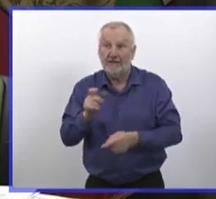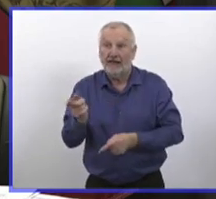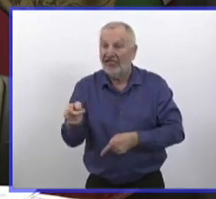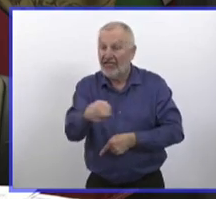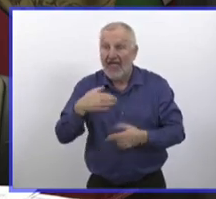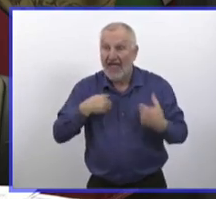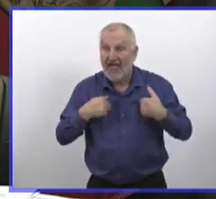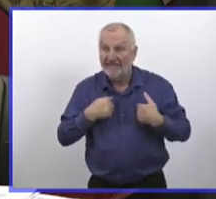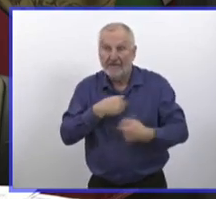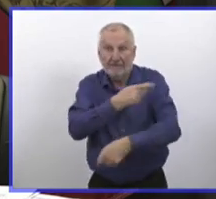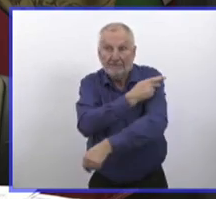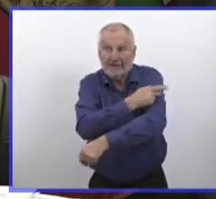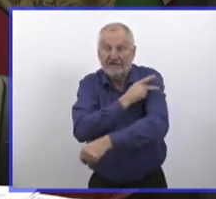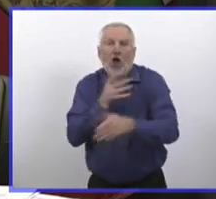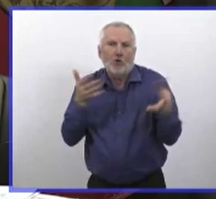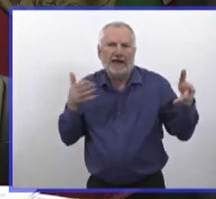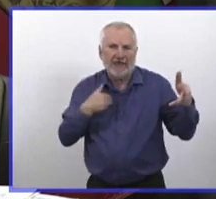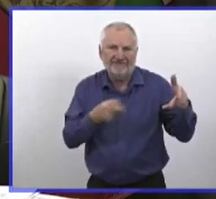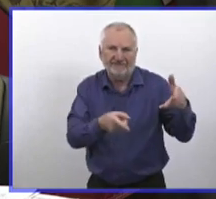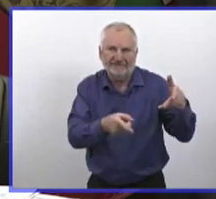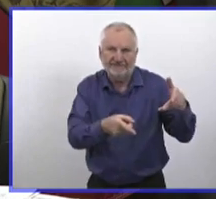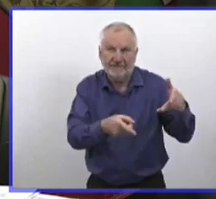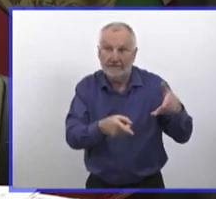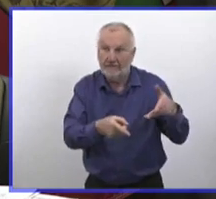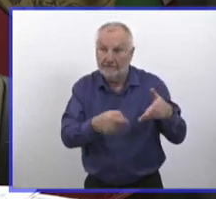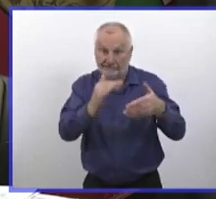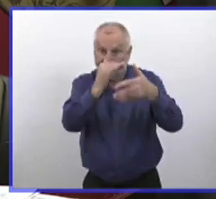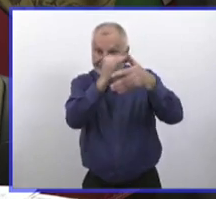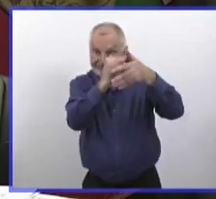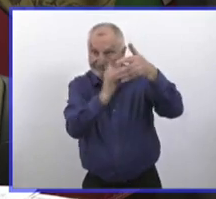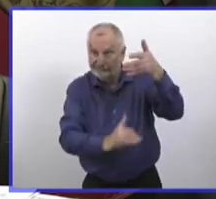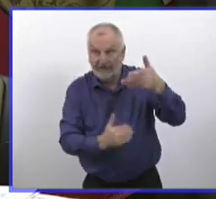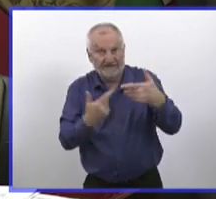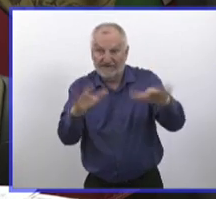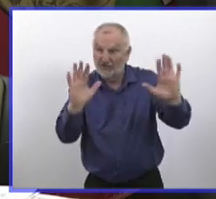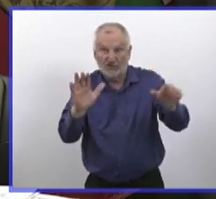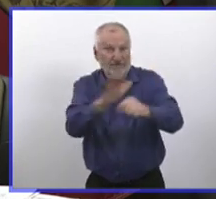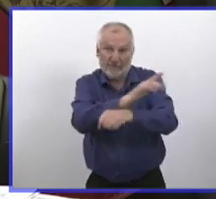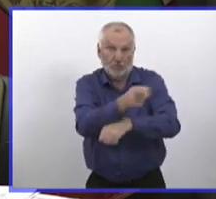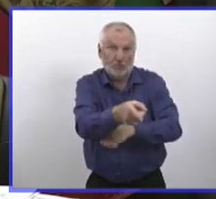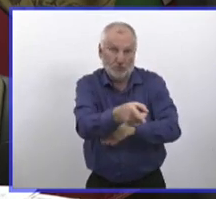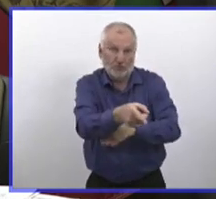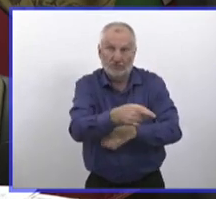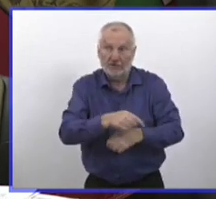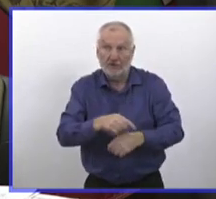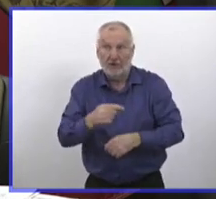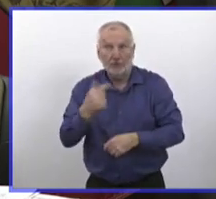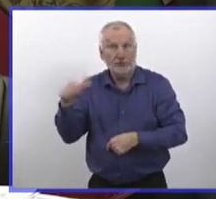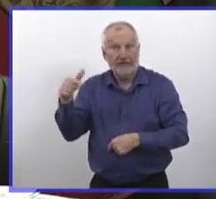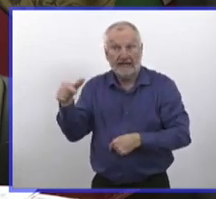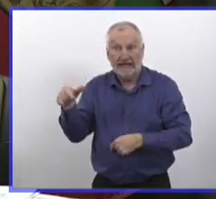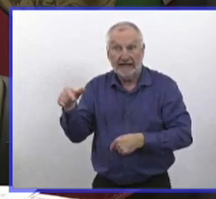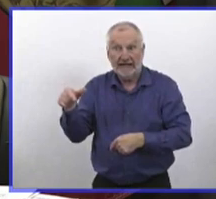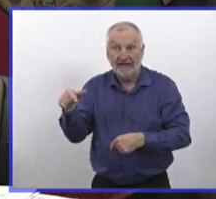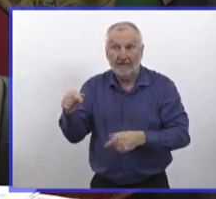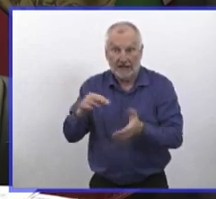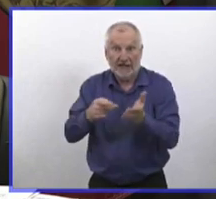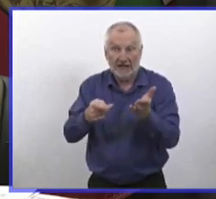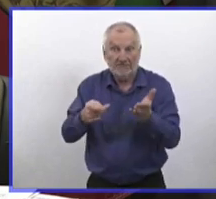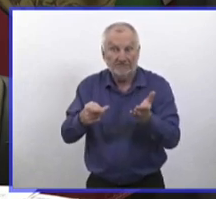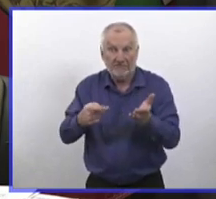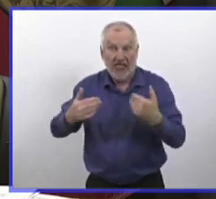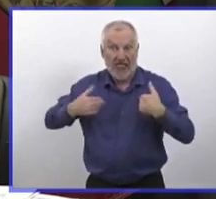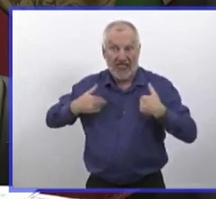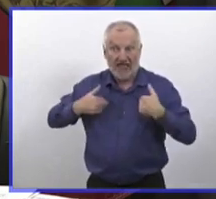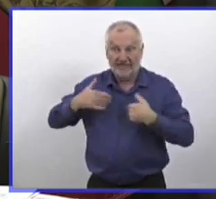through their roster, and so their vaccine is tagged, if you will, or they might be done with supply.